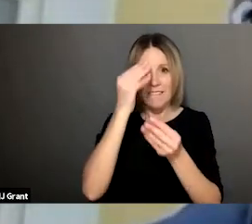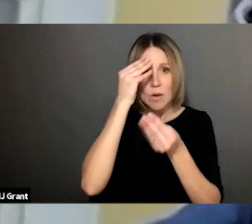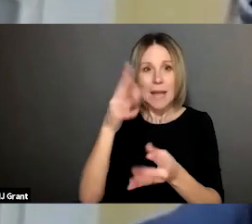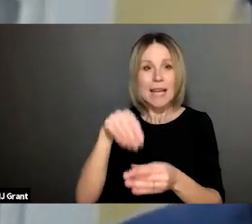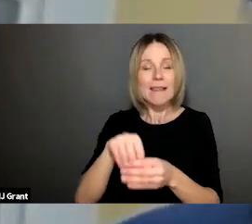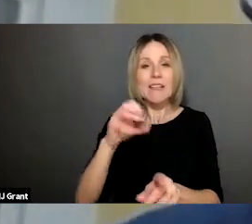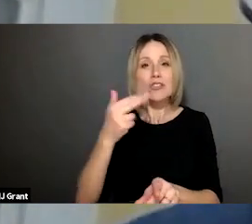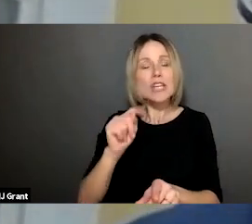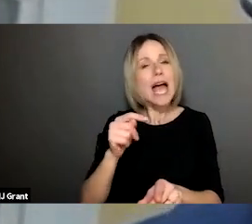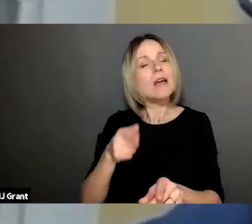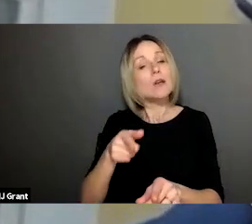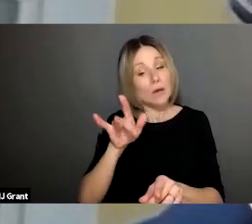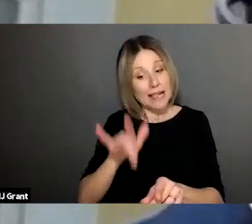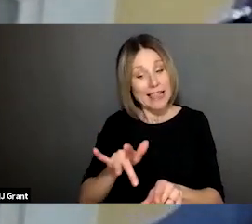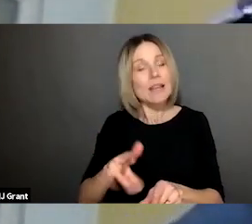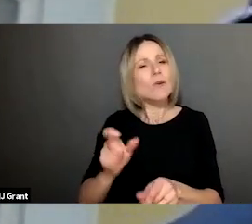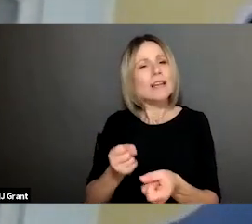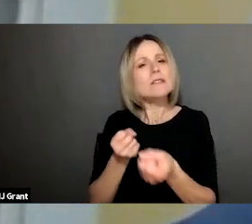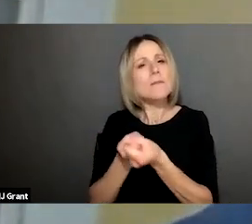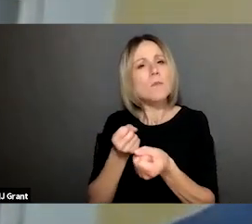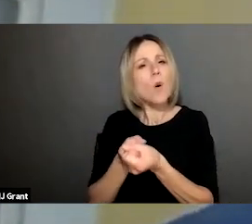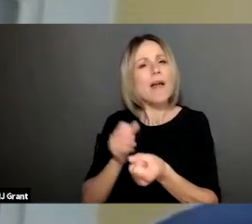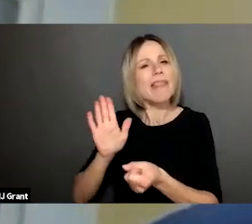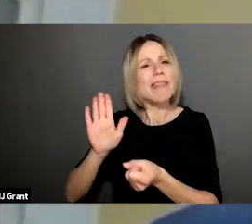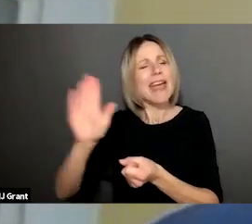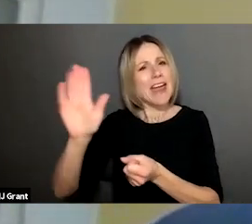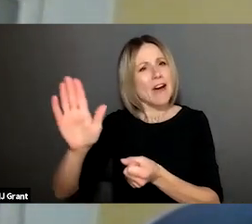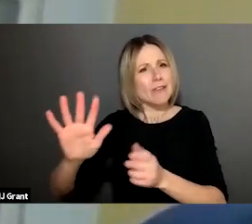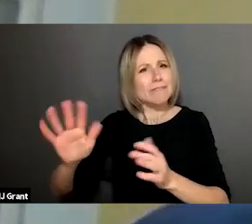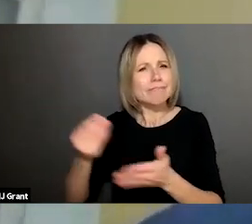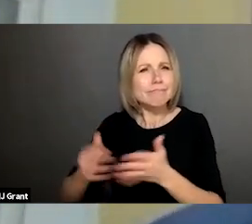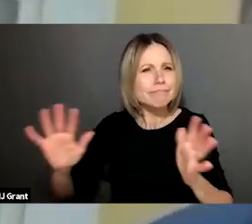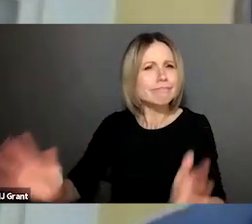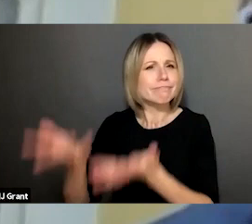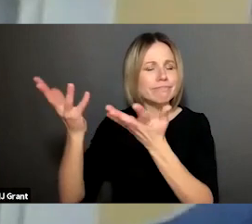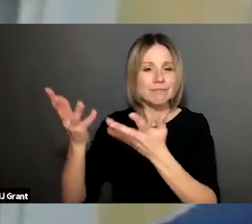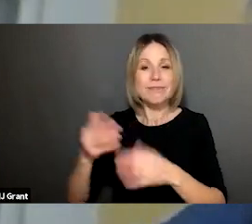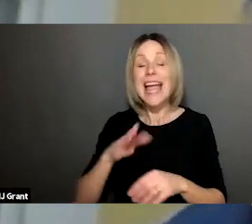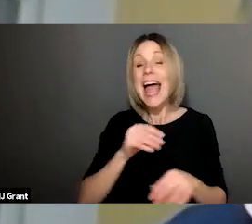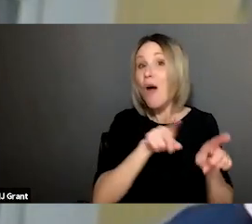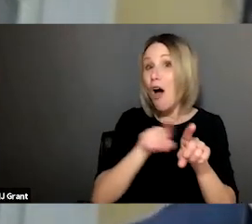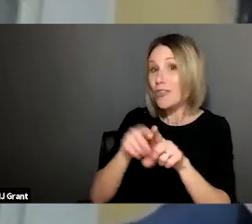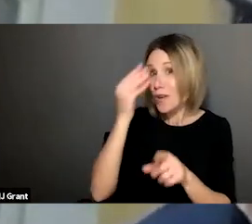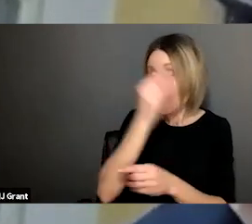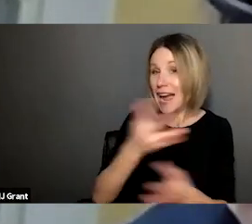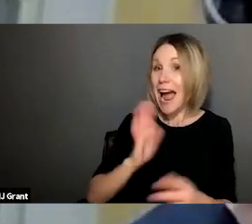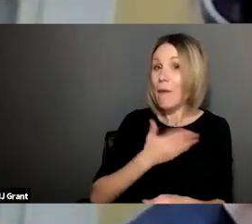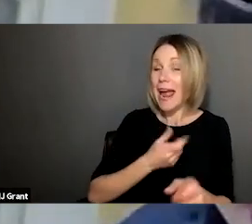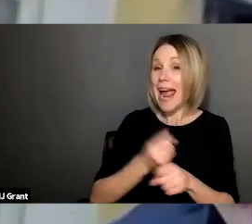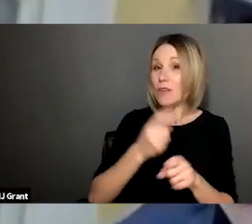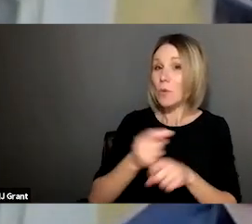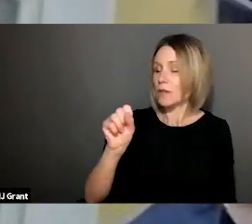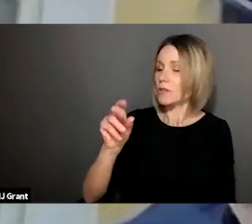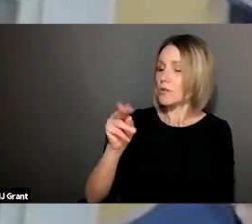consider it. I also wanted to remind you that we're hosting our annual Source Awards online this year on April 25th.